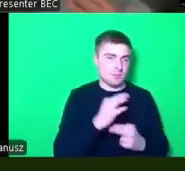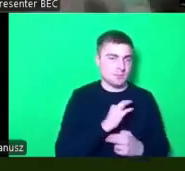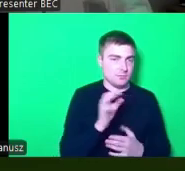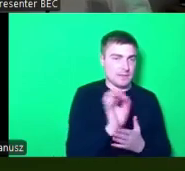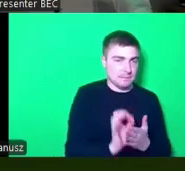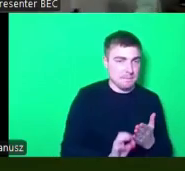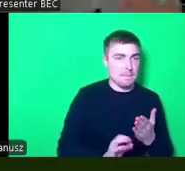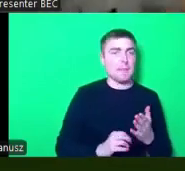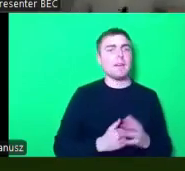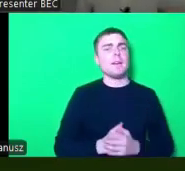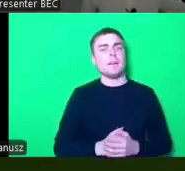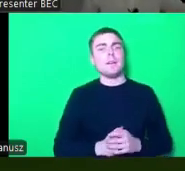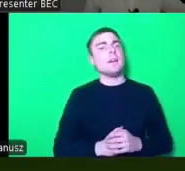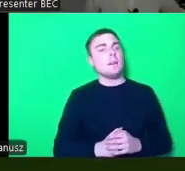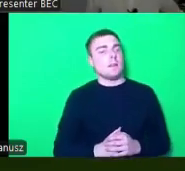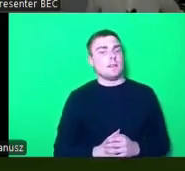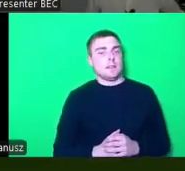a difference between what is